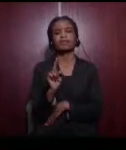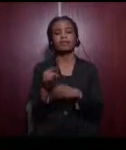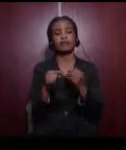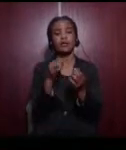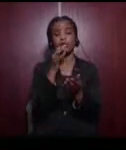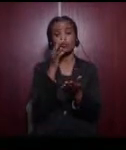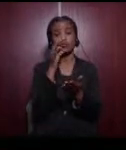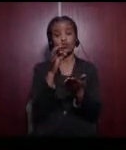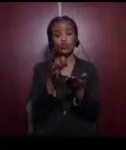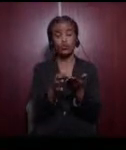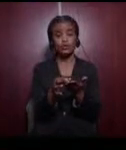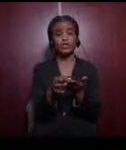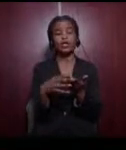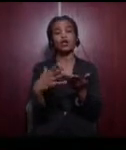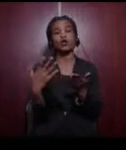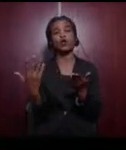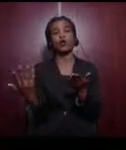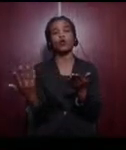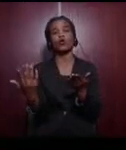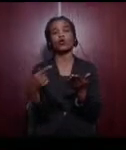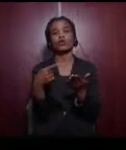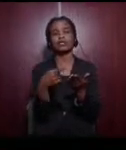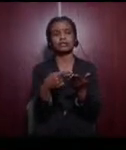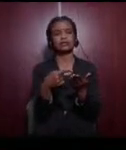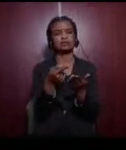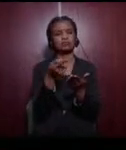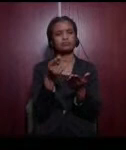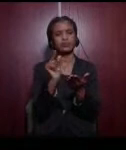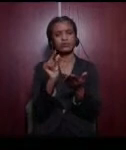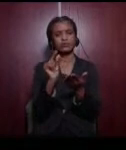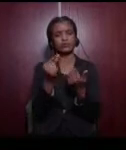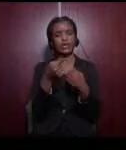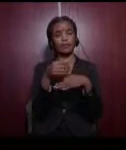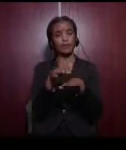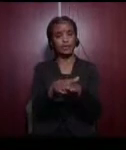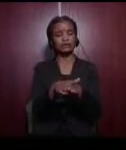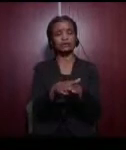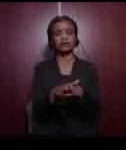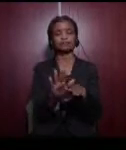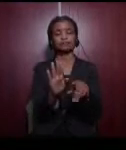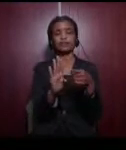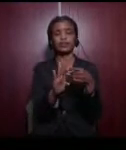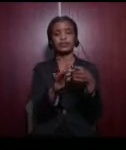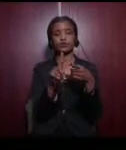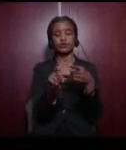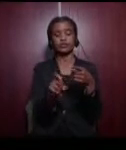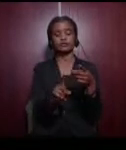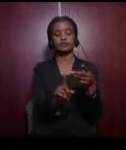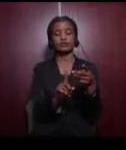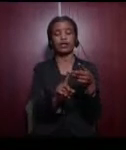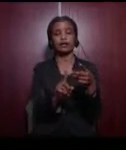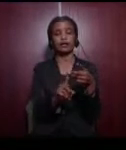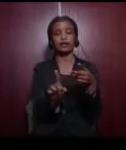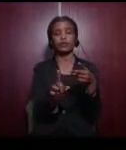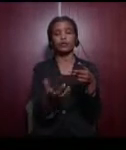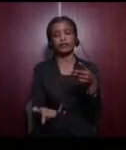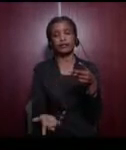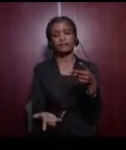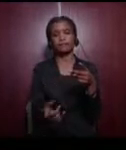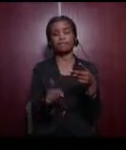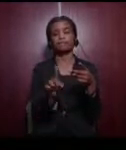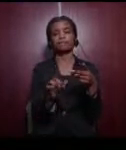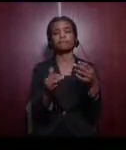proposal or already it's at the verge of implementation? That's my first question. The second question is that what actually